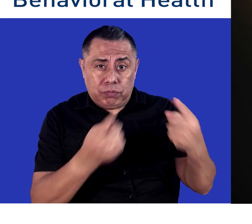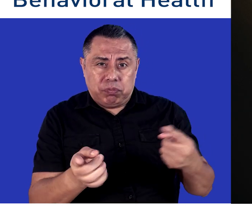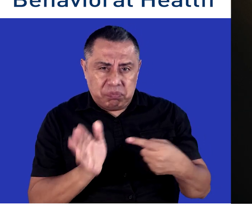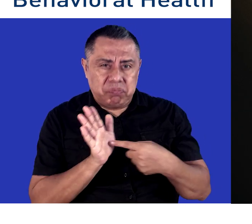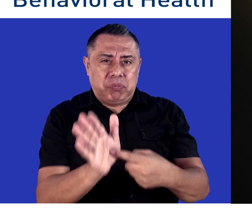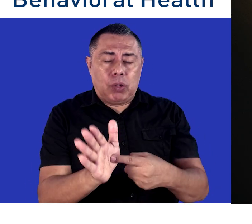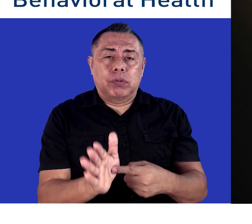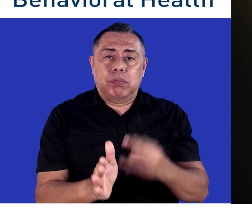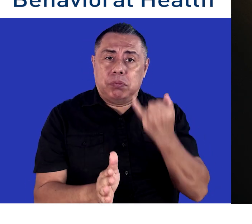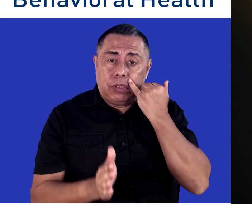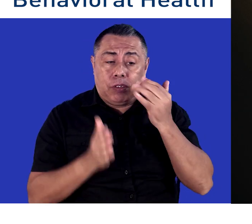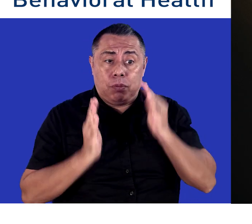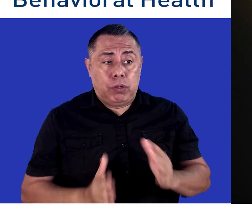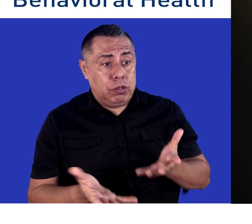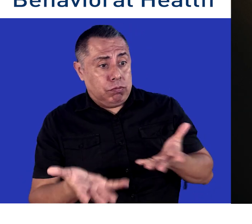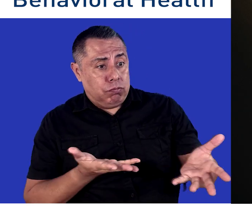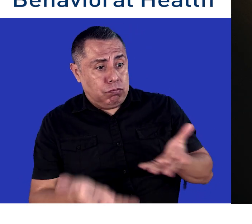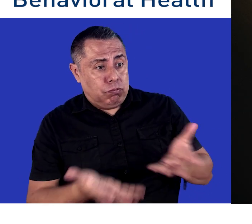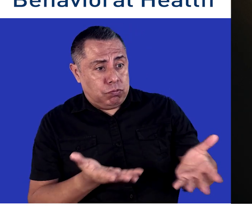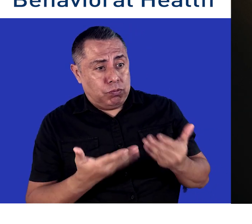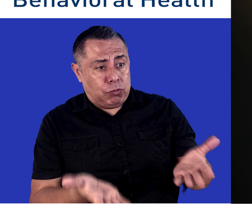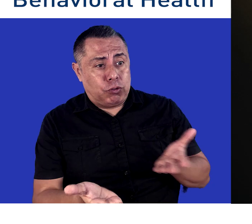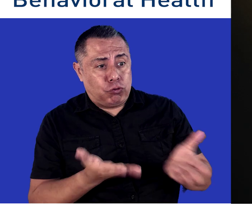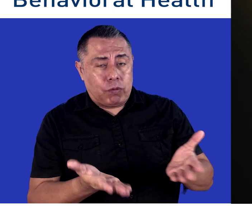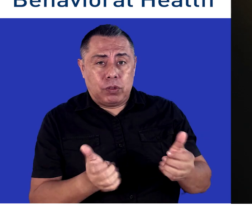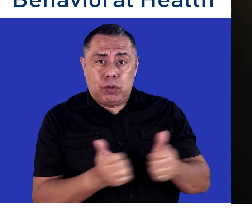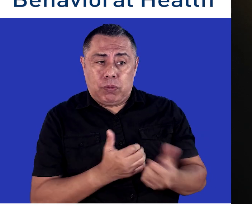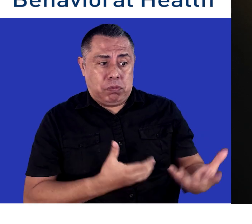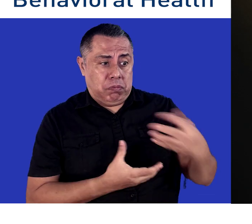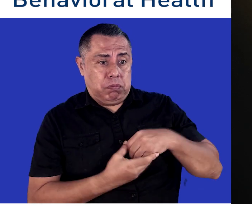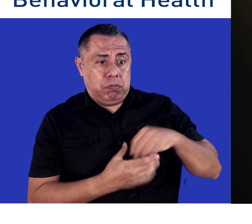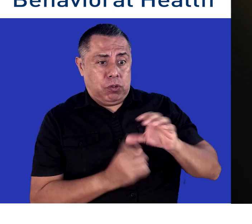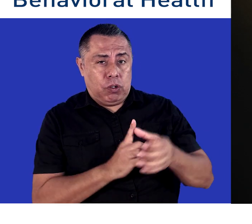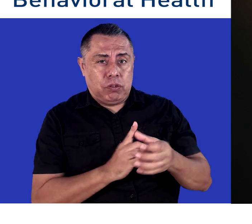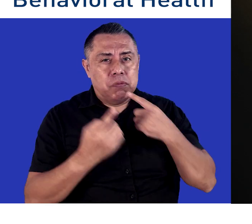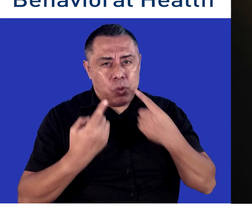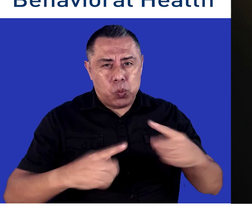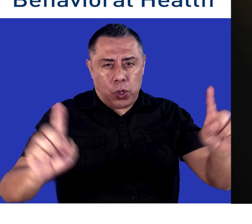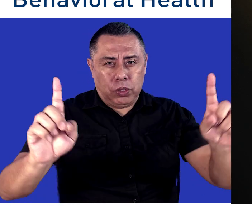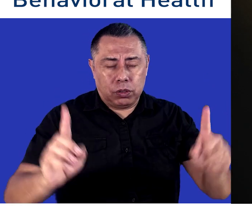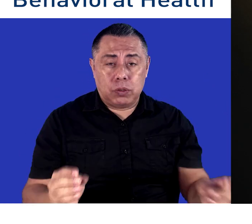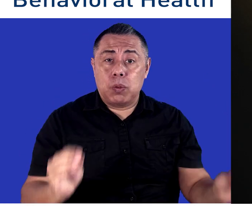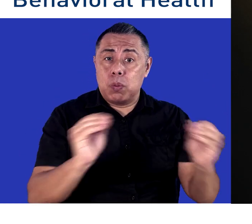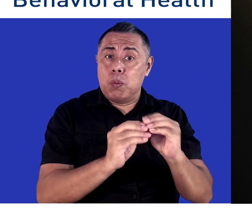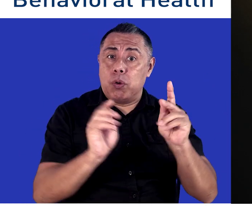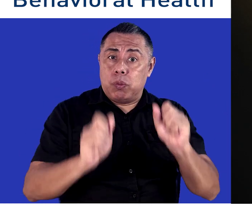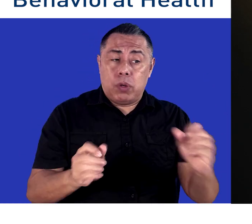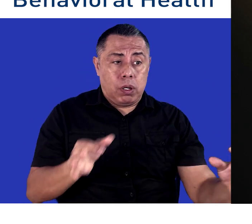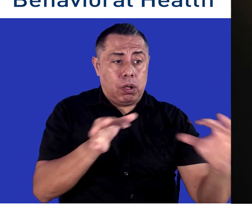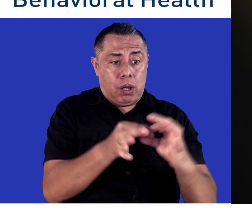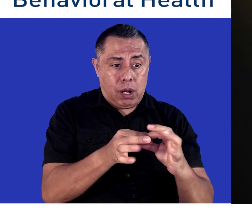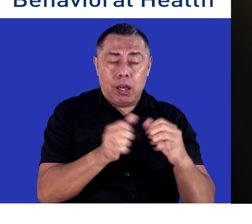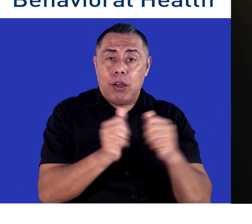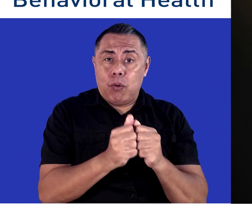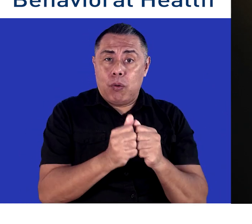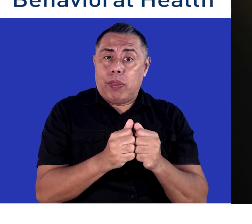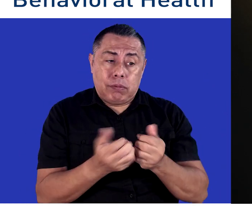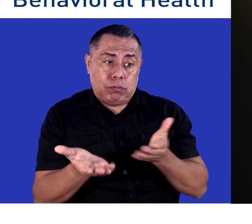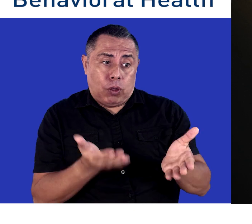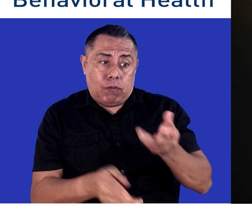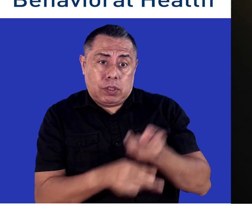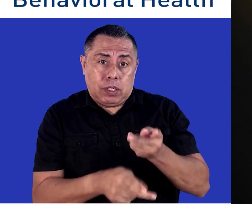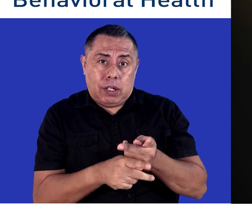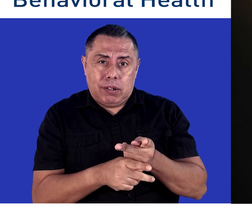that culturally informed care works. The more people are reached and connected to needed care, the less likely they are to experience